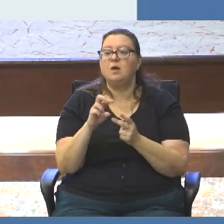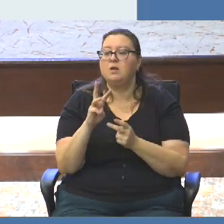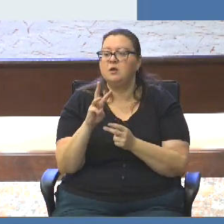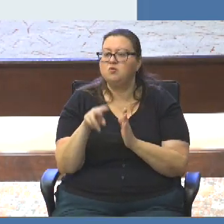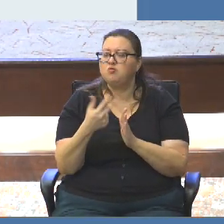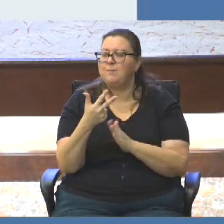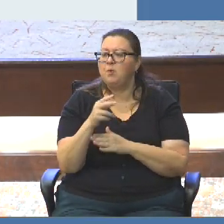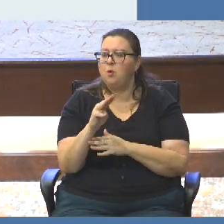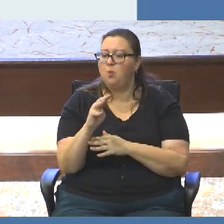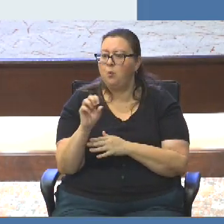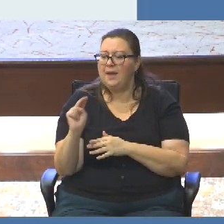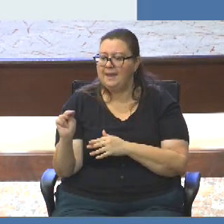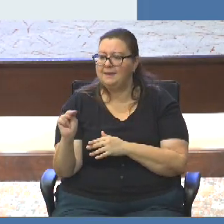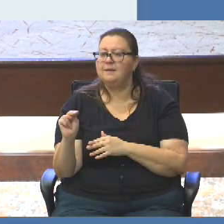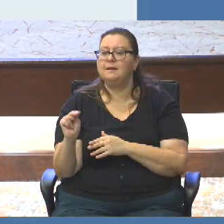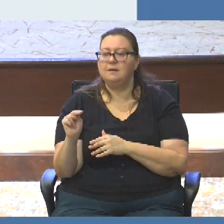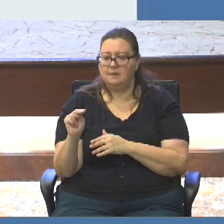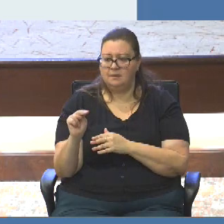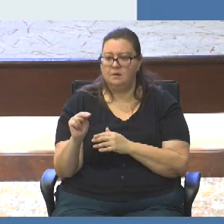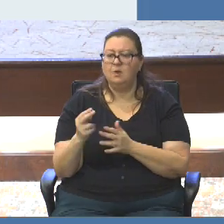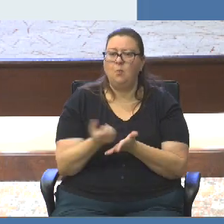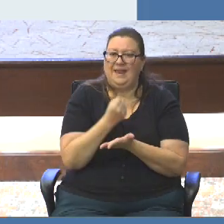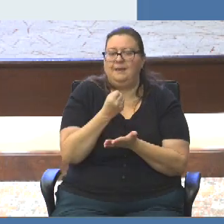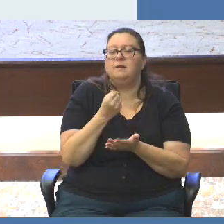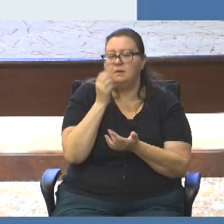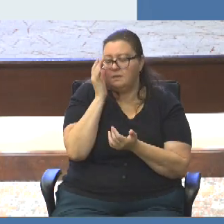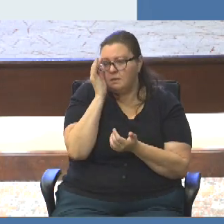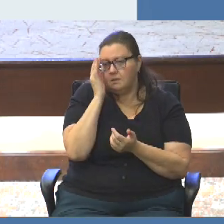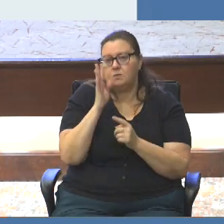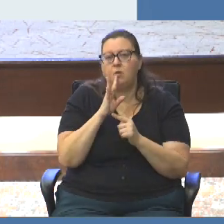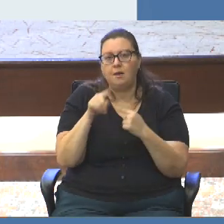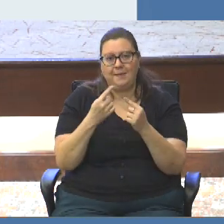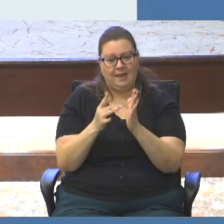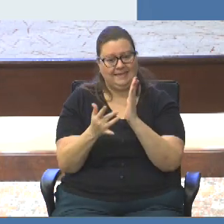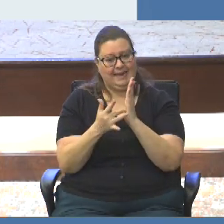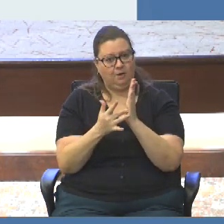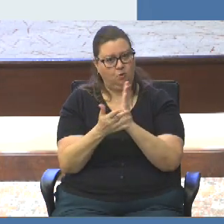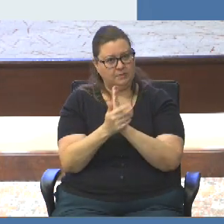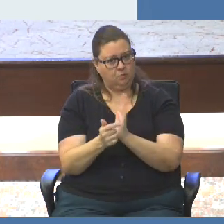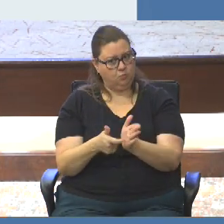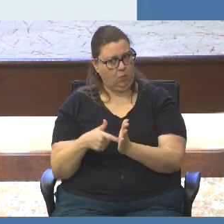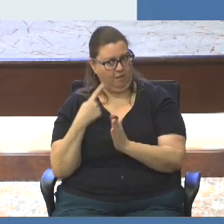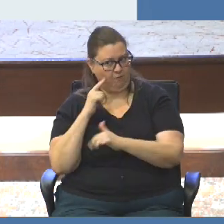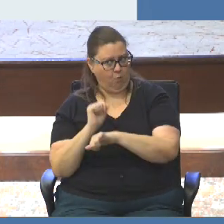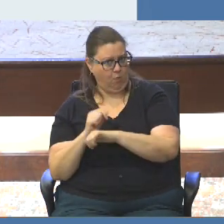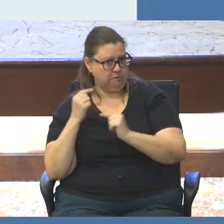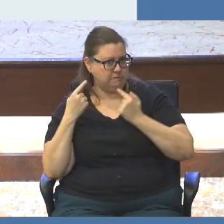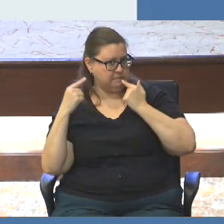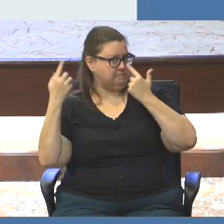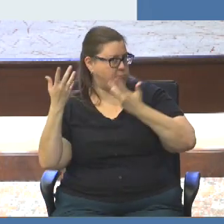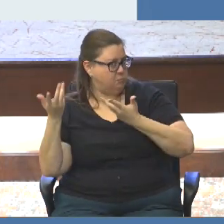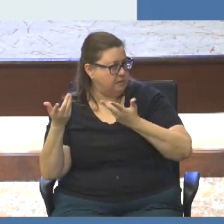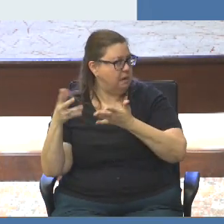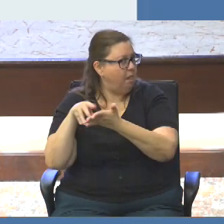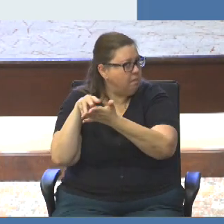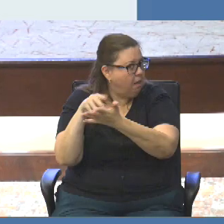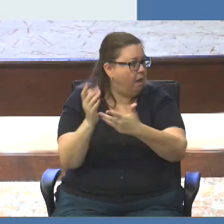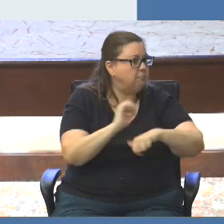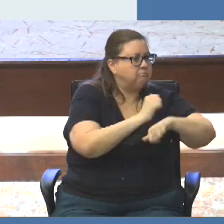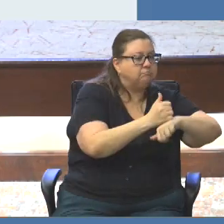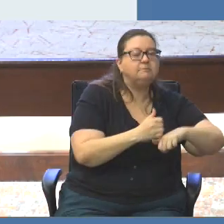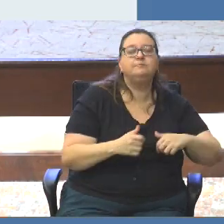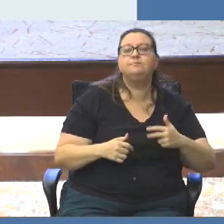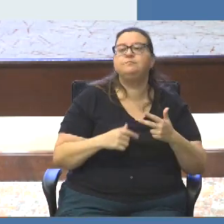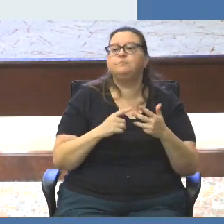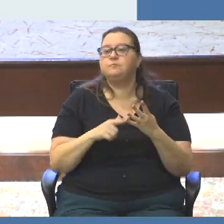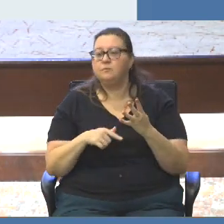were focused on higher education and technical skills. In terms of lifelong learning, they did touch base with Senior Planet and